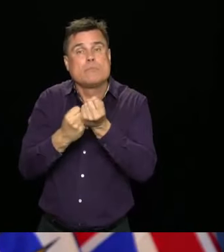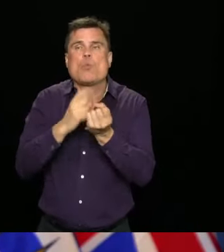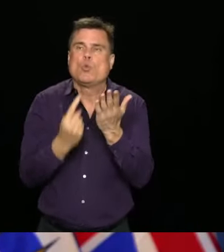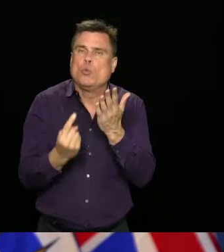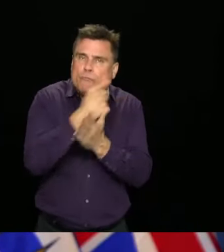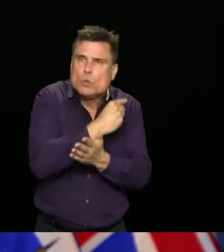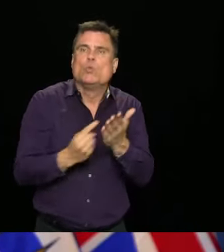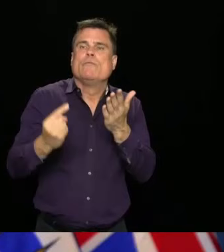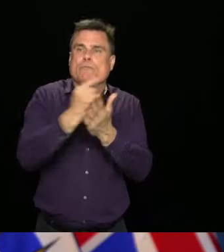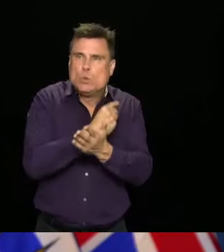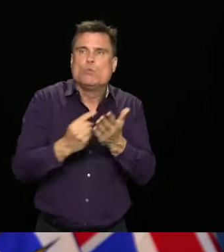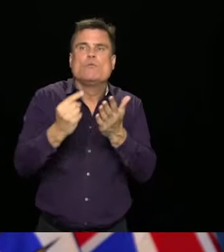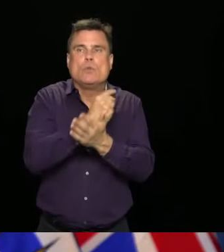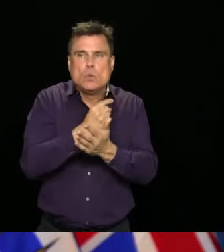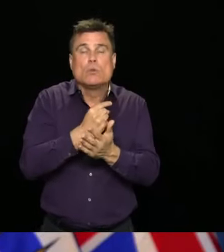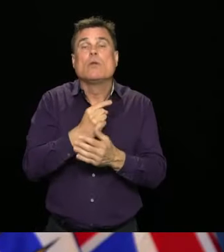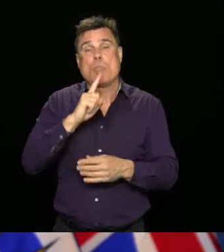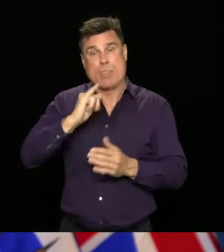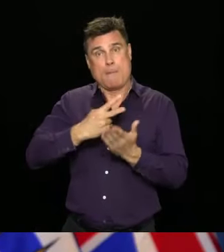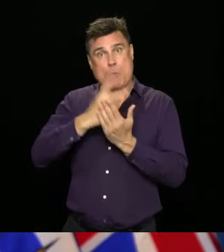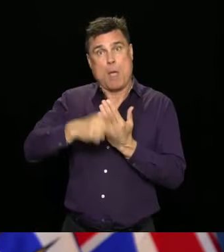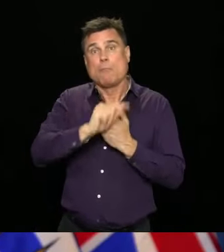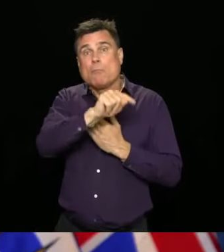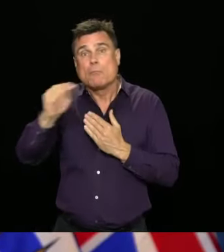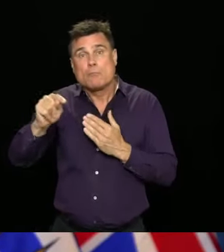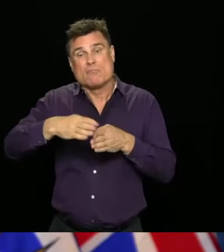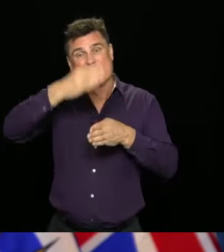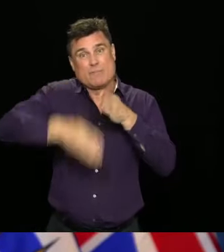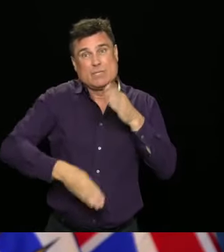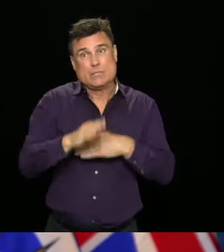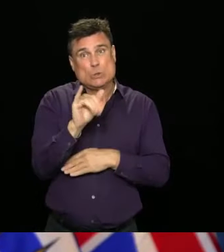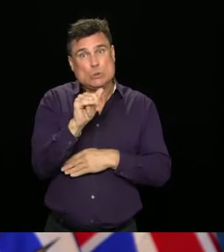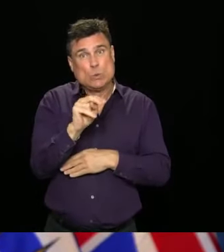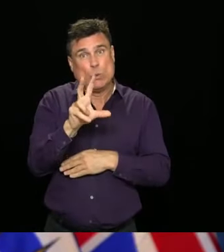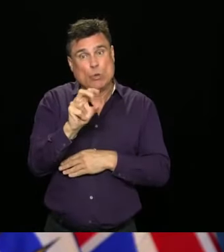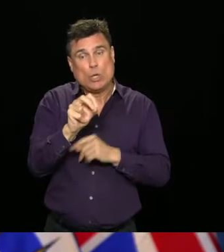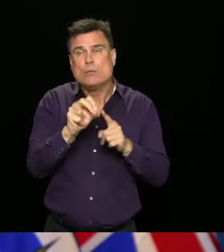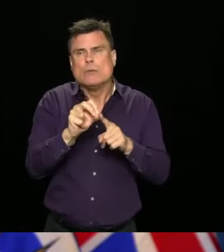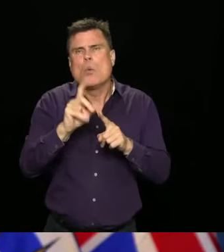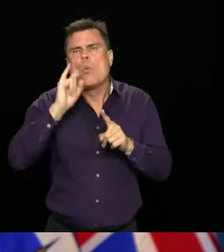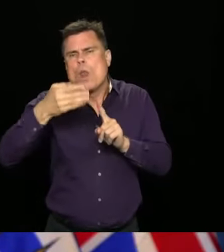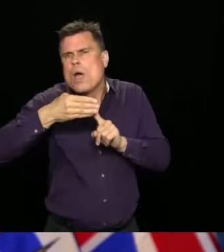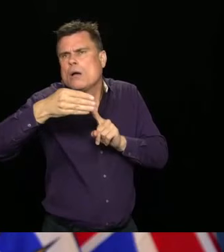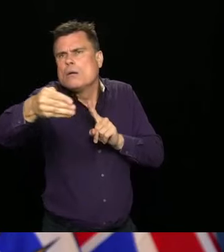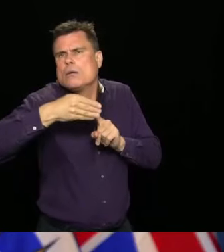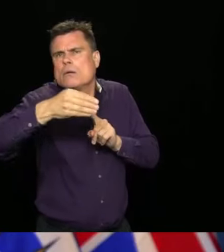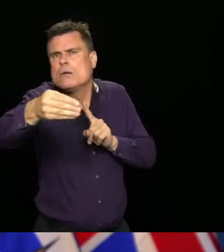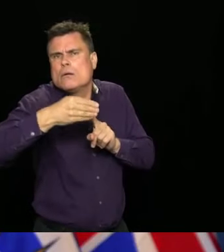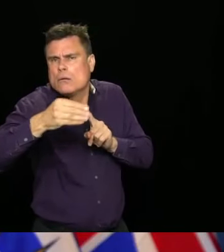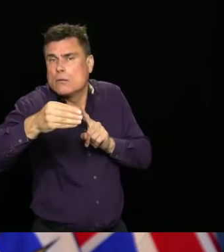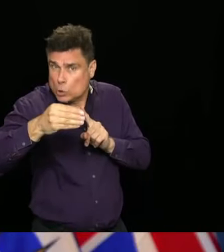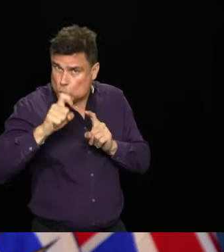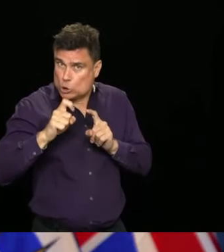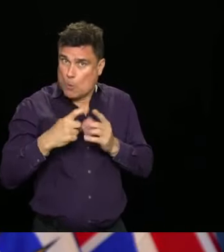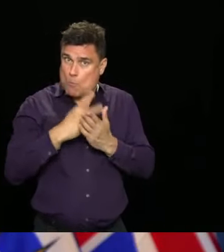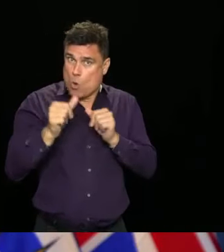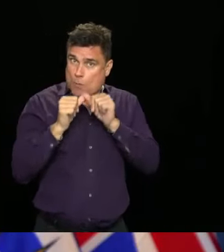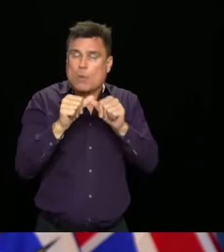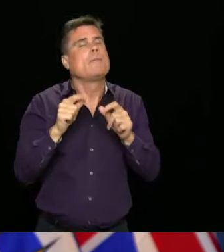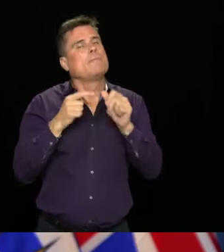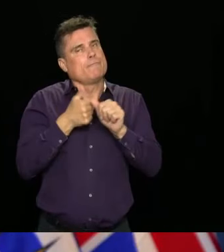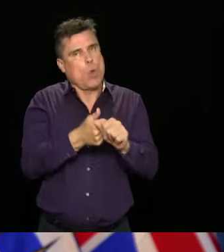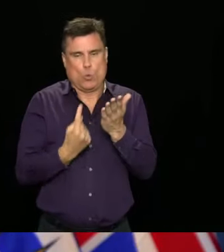of programs that end September 30th. So we'll be doing a full review, taking a look at the restart, seeing what's going on.